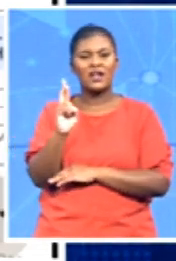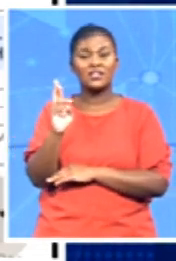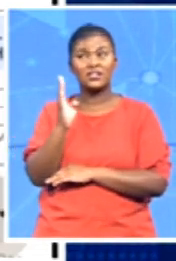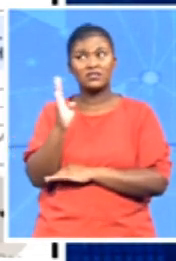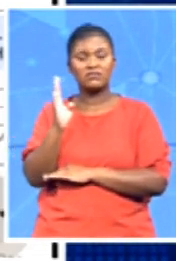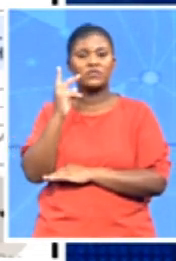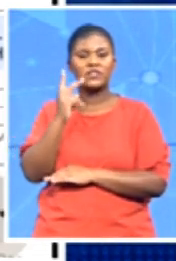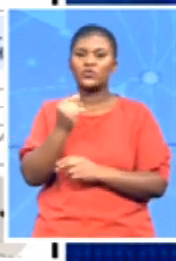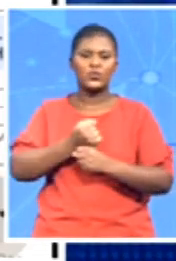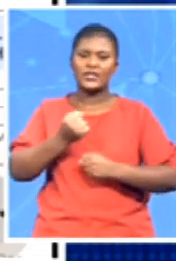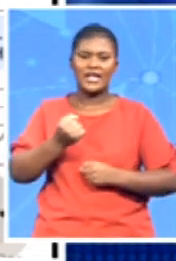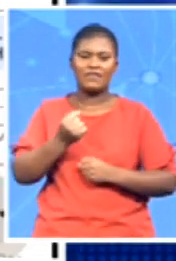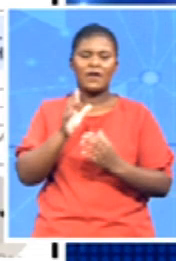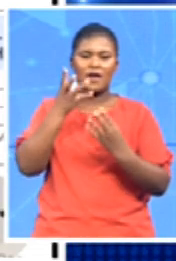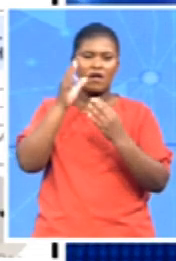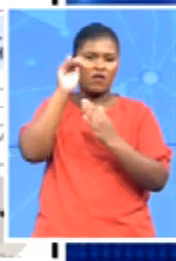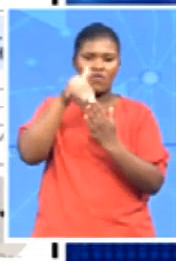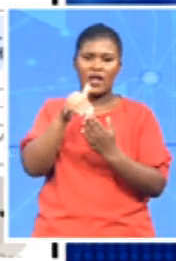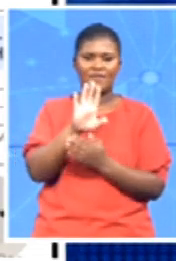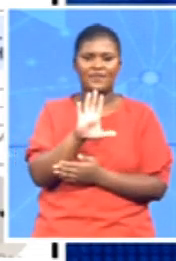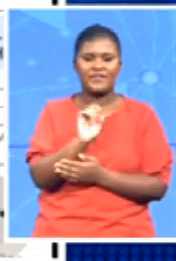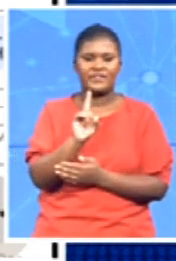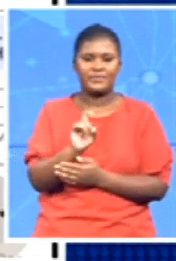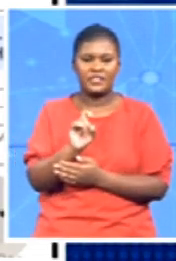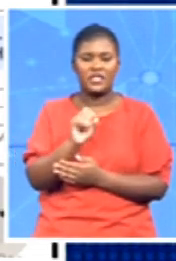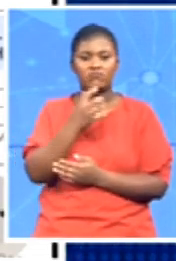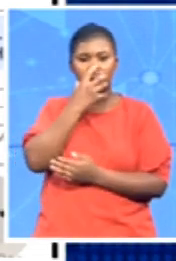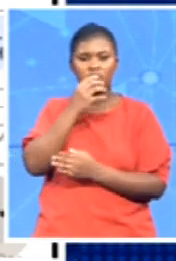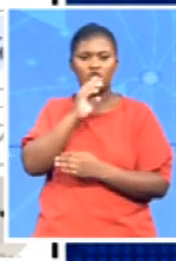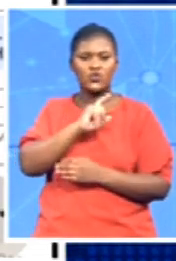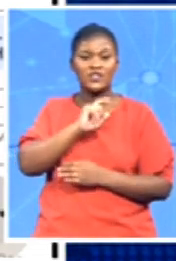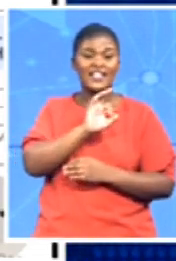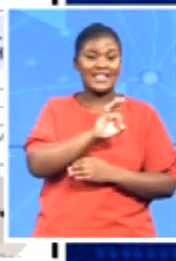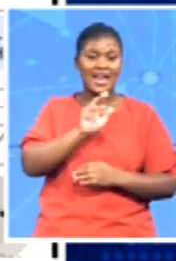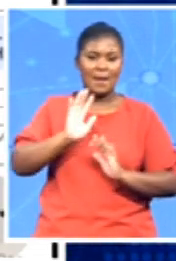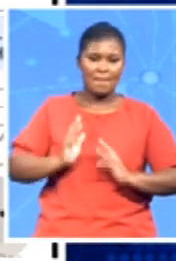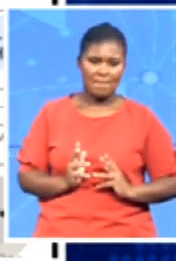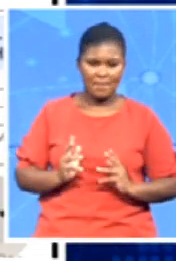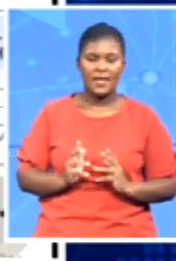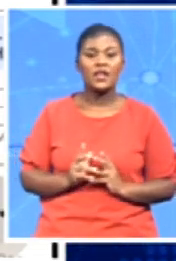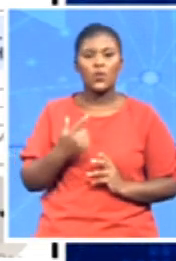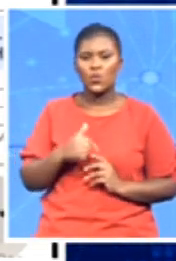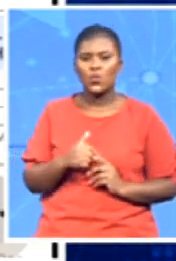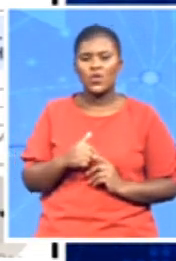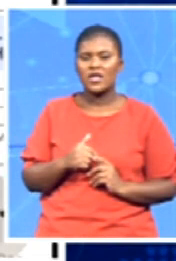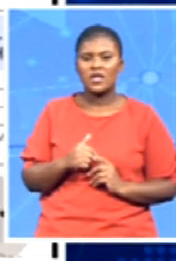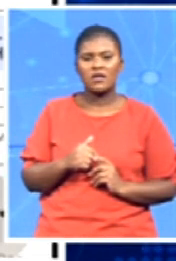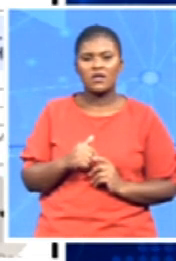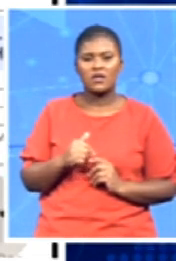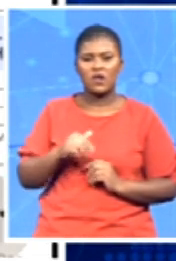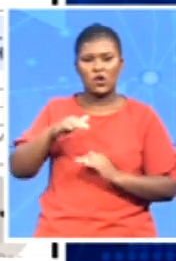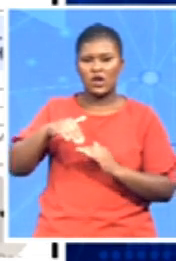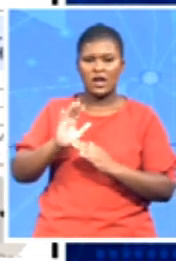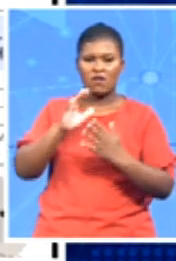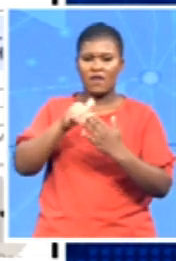50% increase of oxygen use. It only got to 39.7%. So we have not even triggered our first warning system. And just to give you a